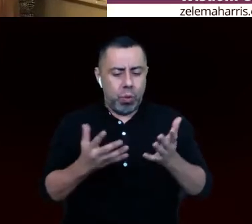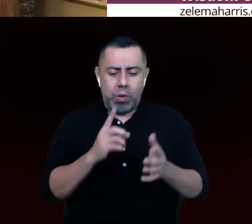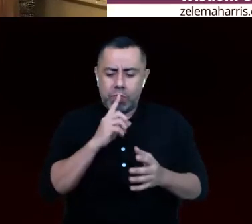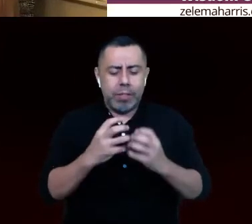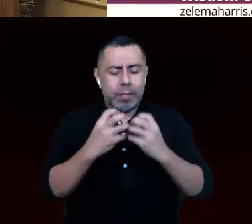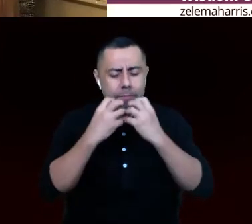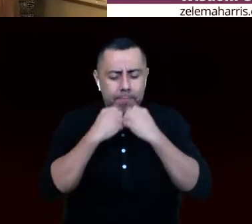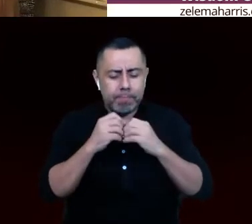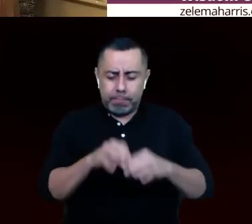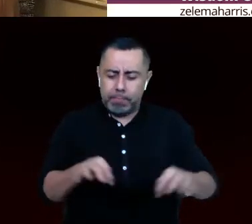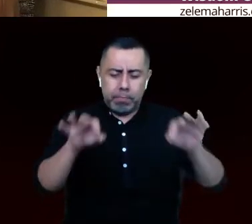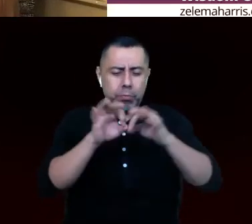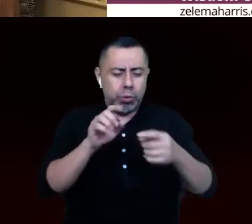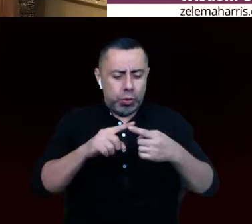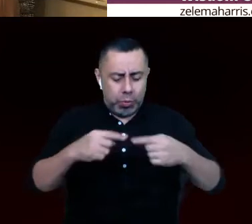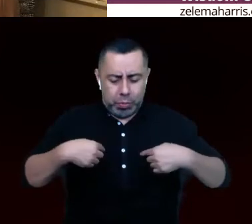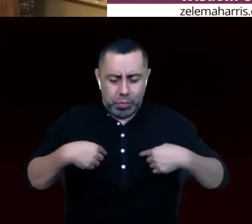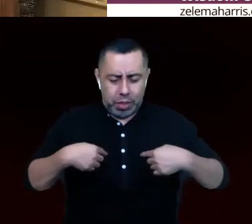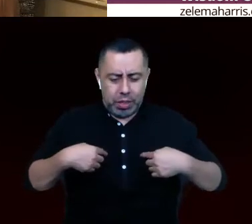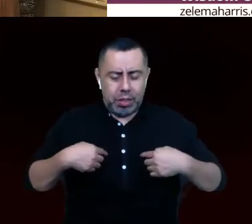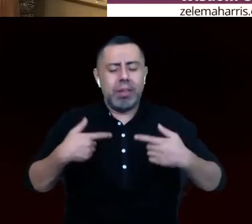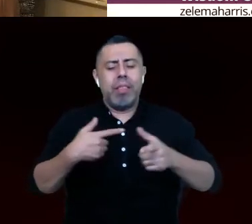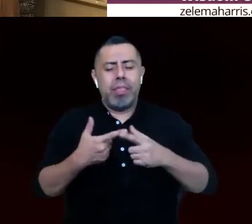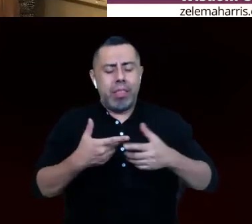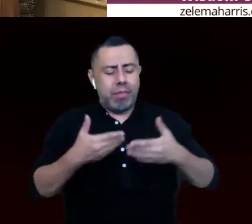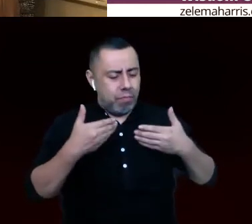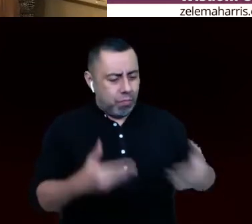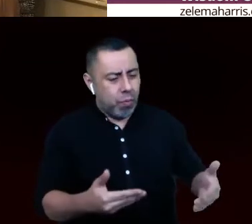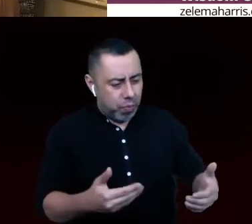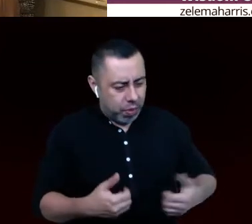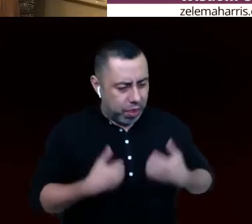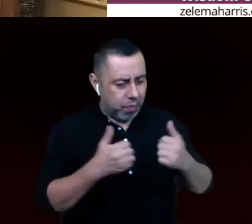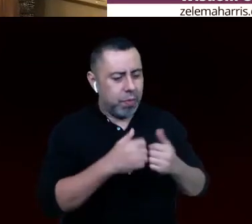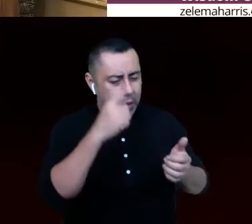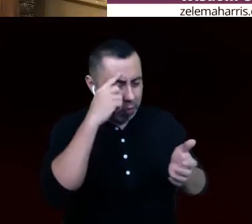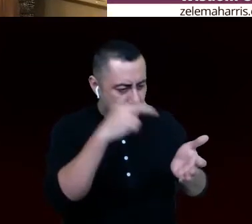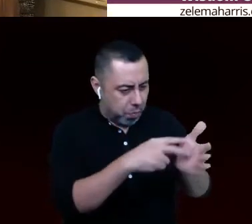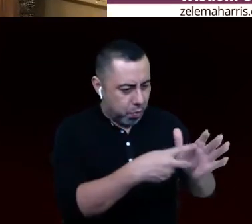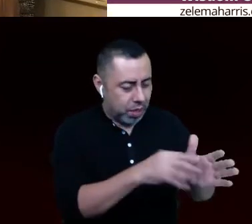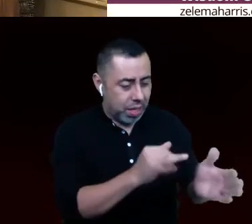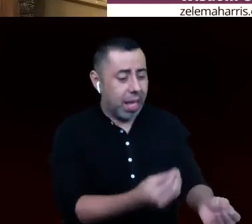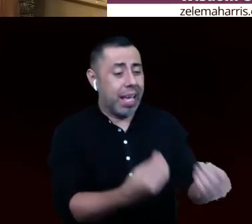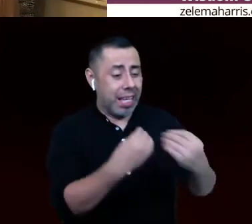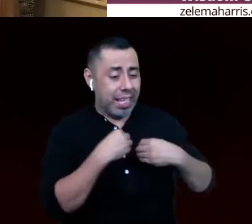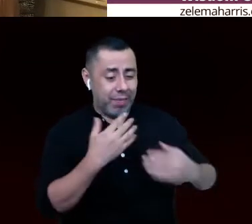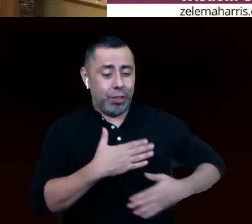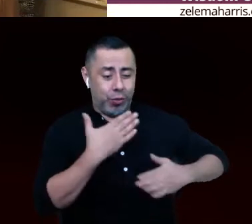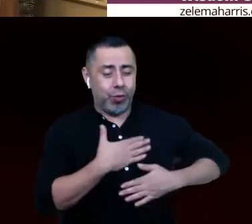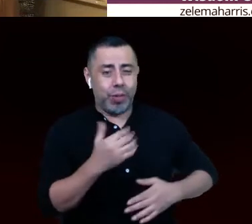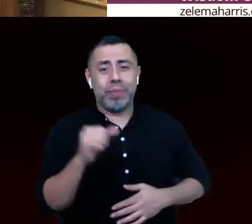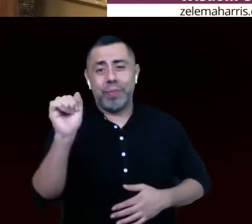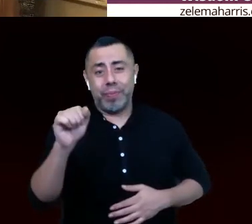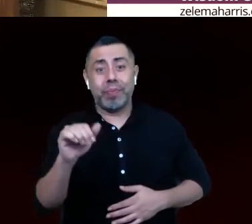And I think it gives you joy. Frustrating, yes, the technology for